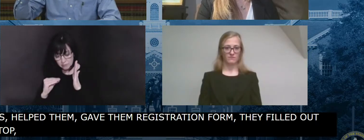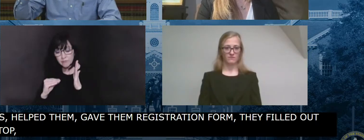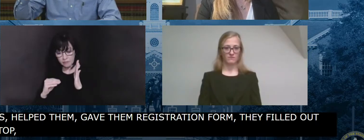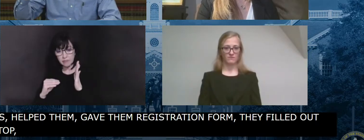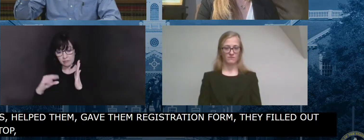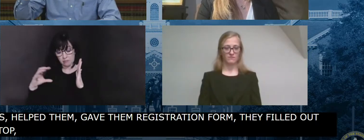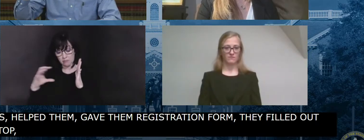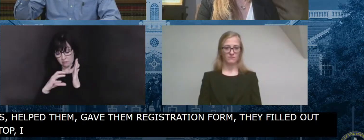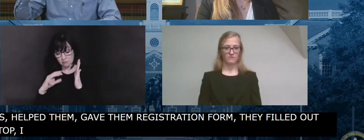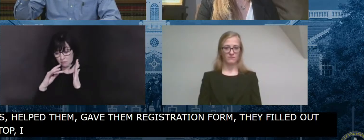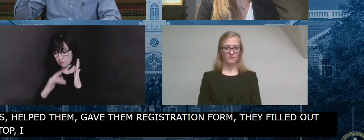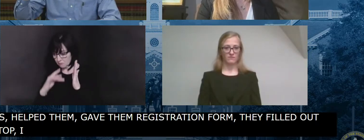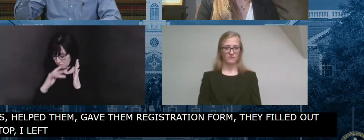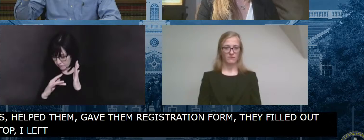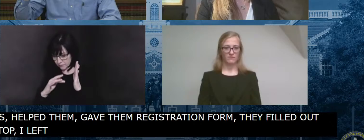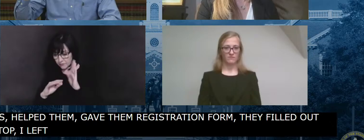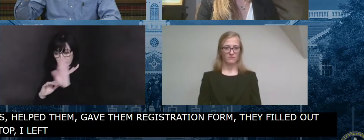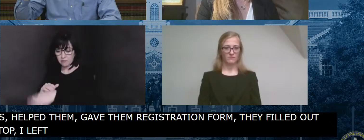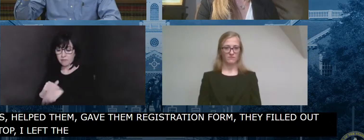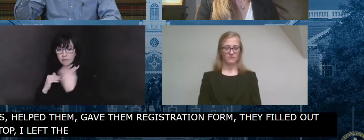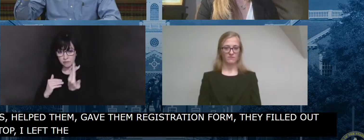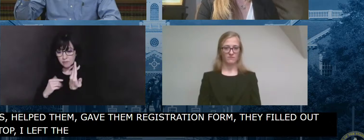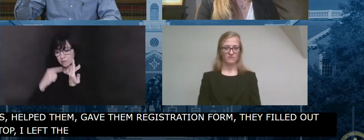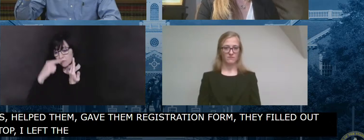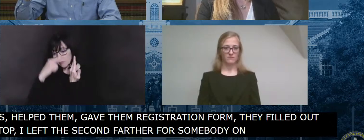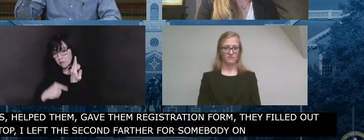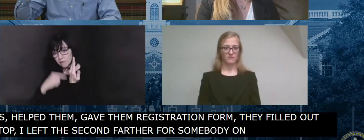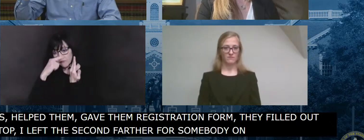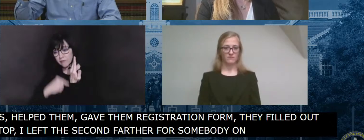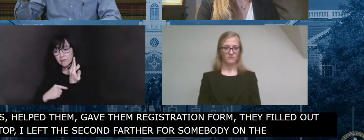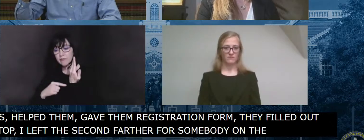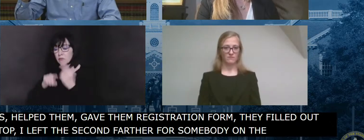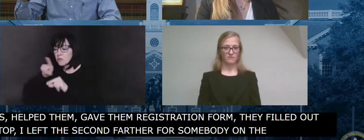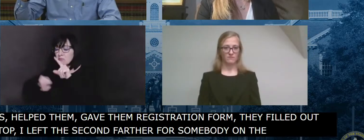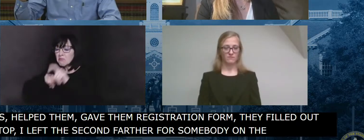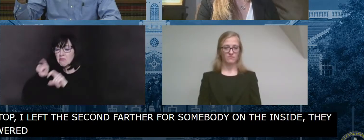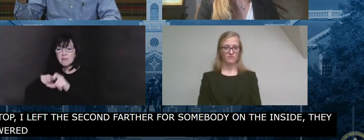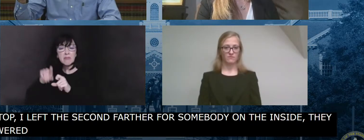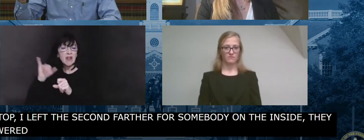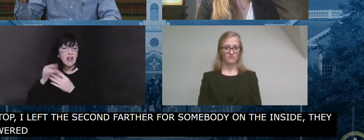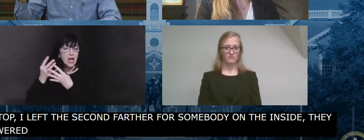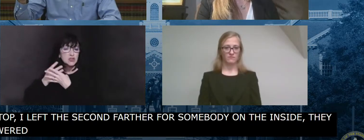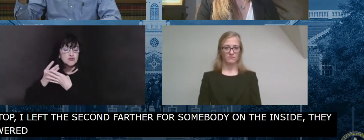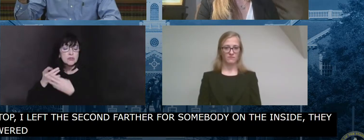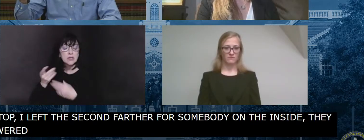They answered questions on the back of it in terms of screening questions. If you had